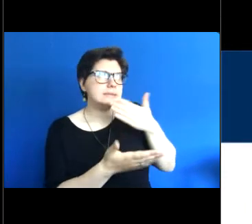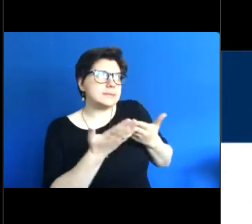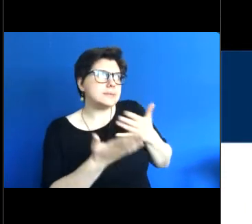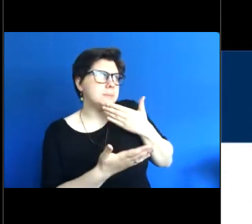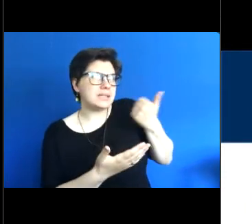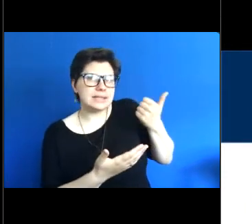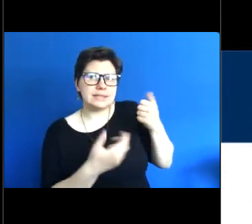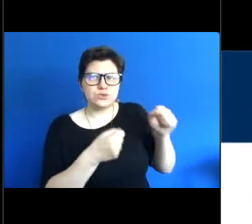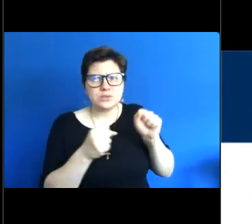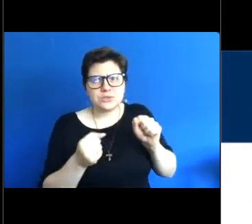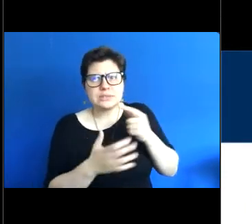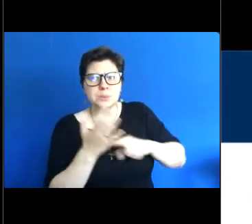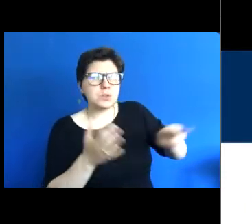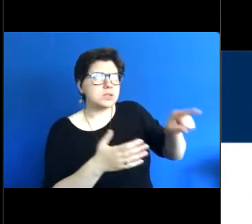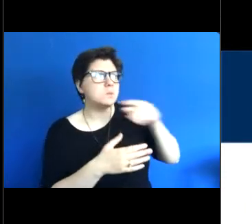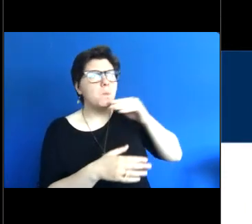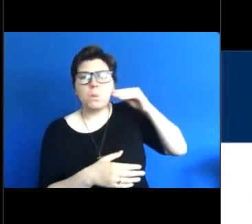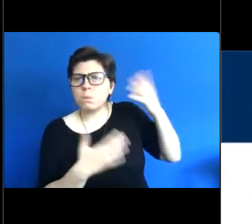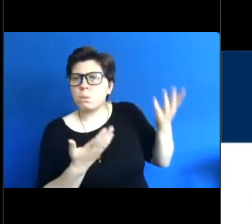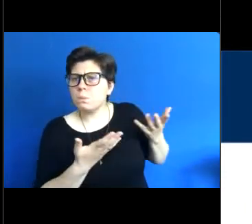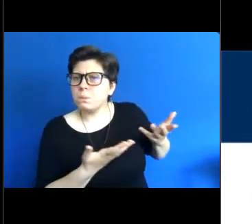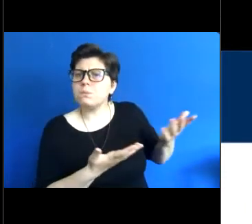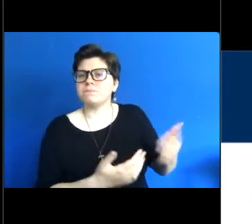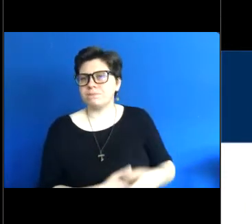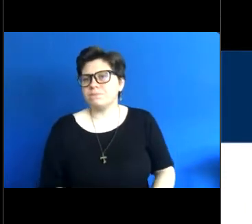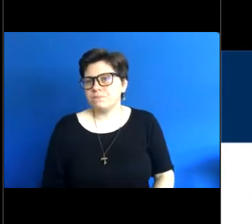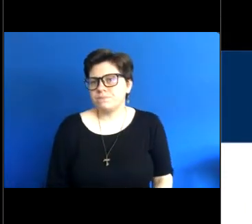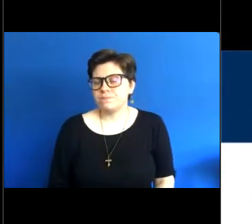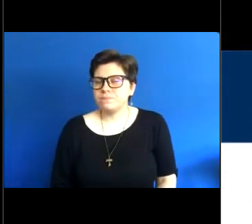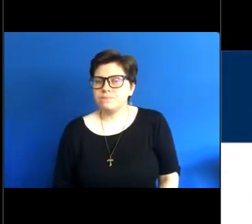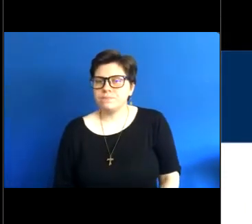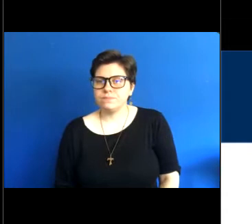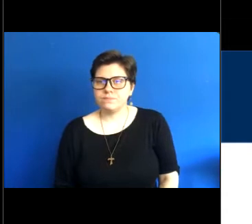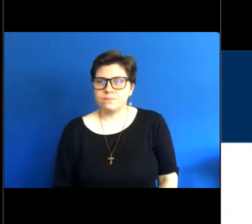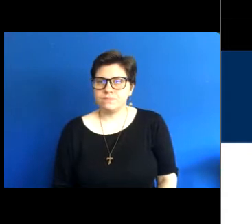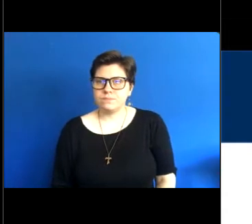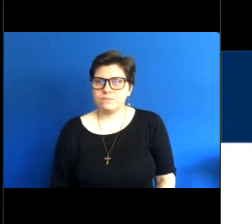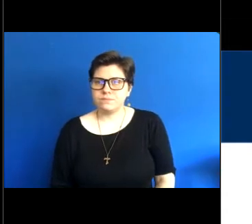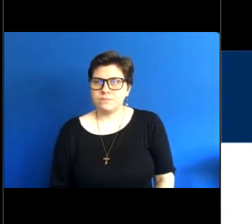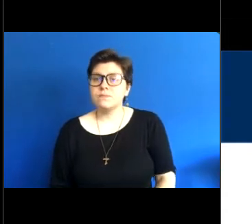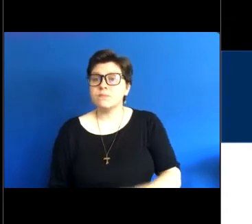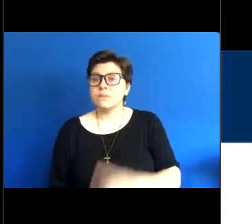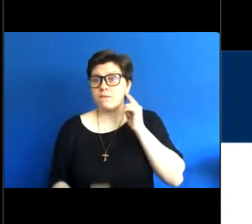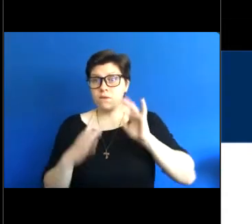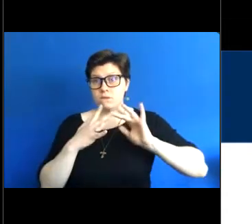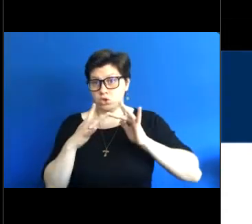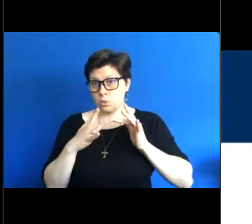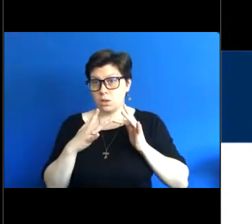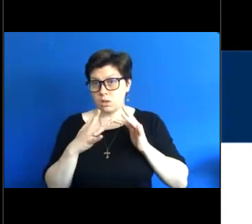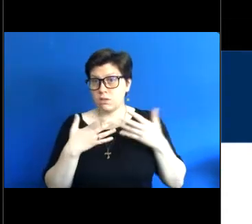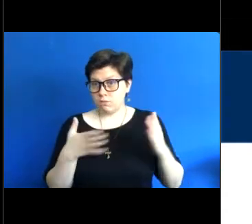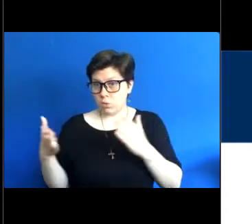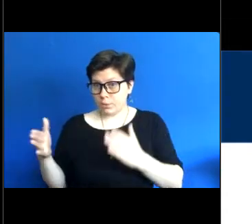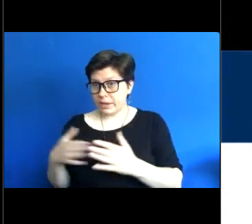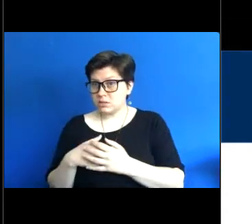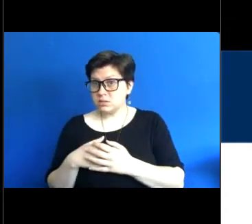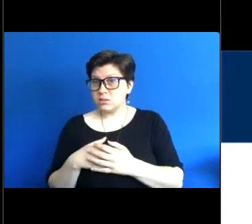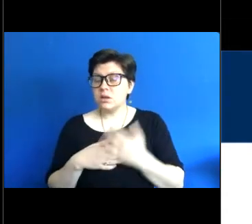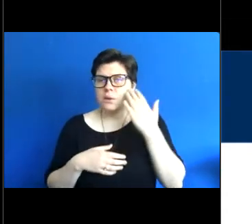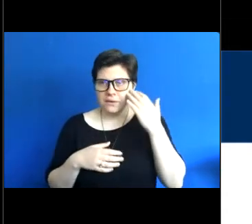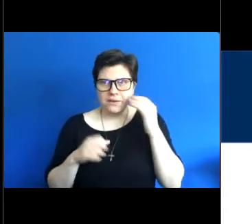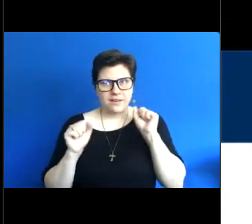what strategies they might use at home. And also for our virtual formats, we know it can